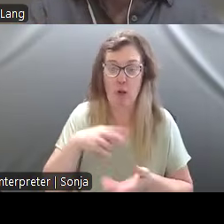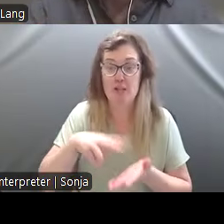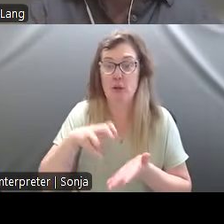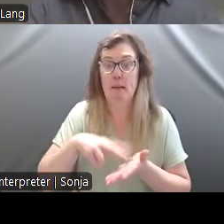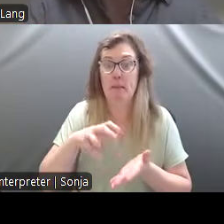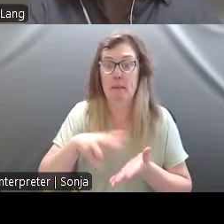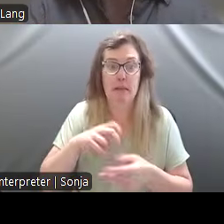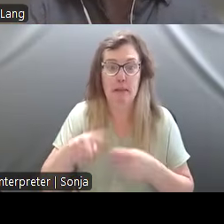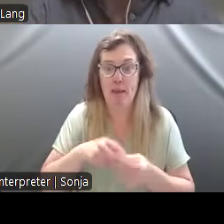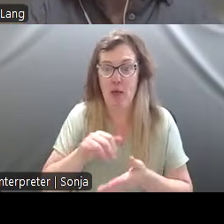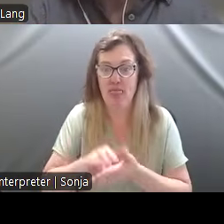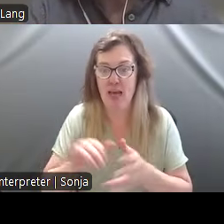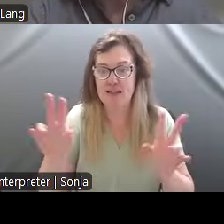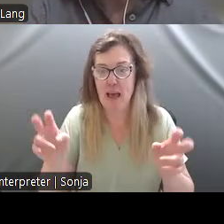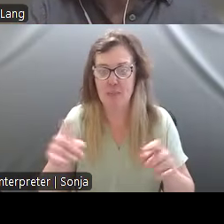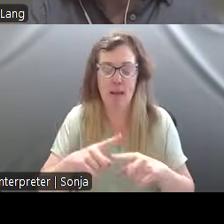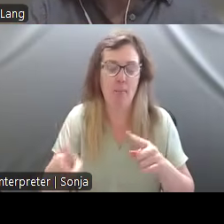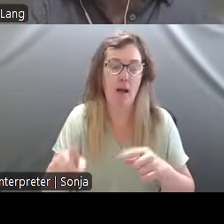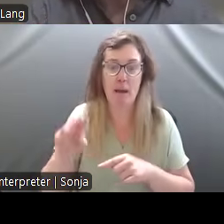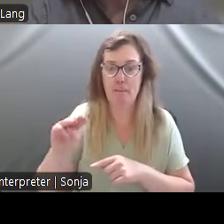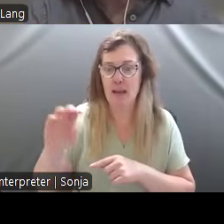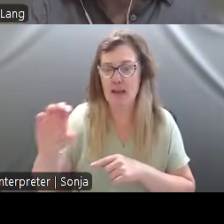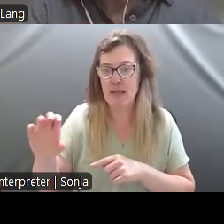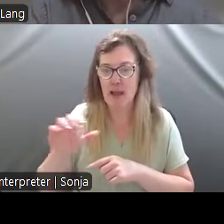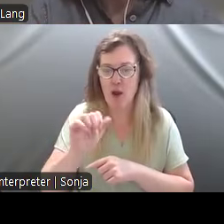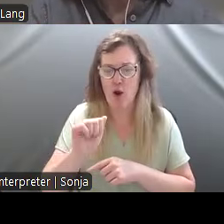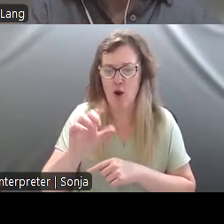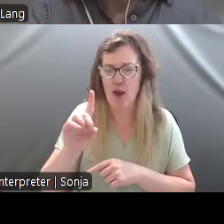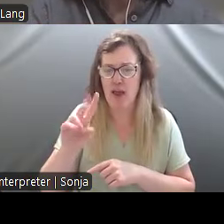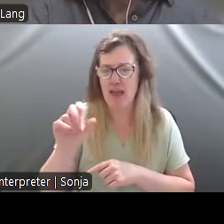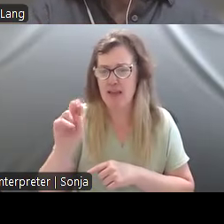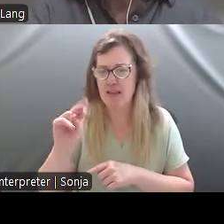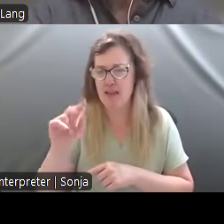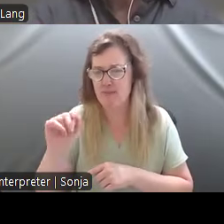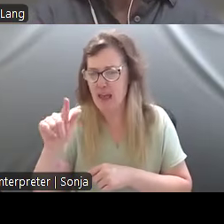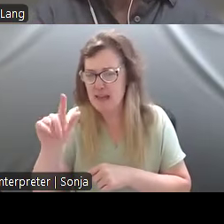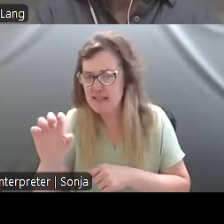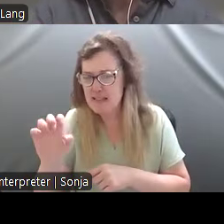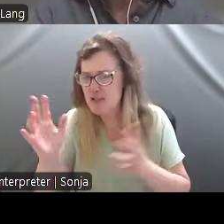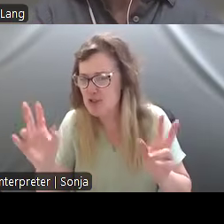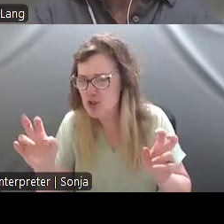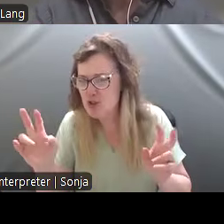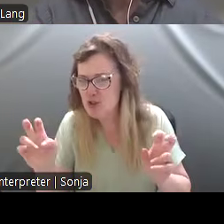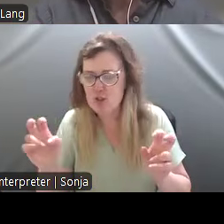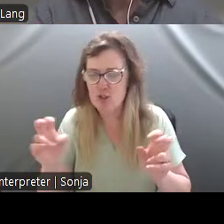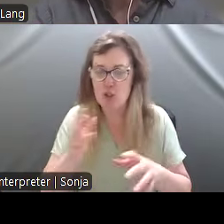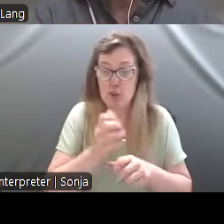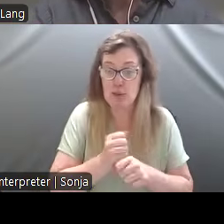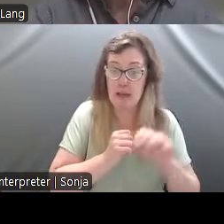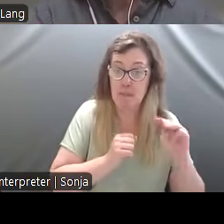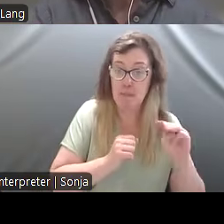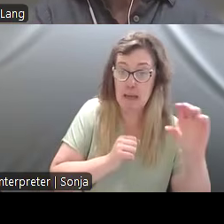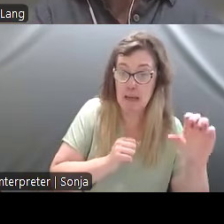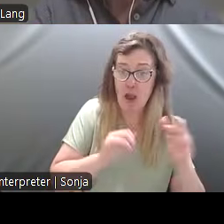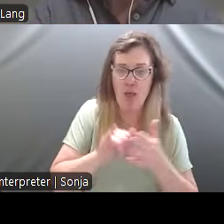one. But no, so, Medicare Advantage doesn't get you Medicare any earlier. It is just a way of getting your Medicare that you are otherwise eligible